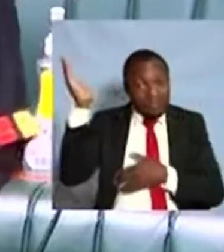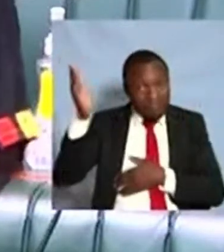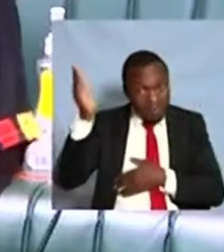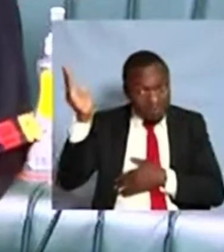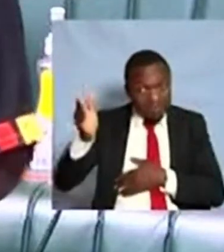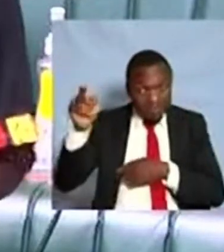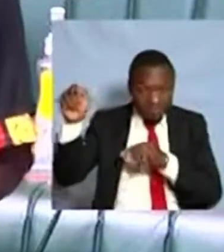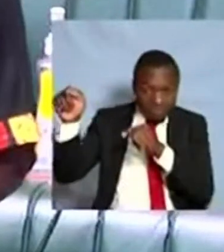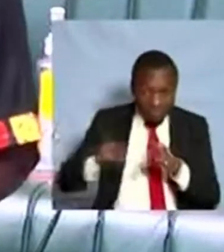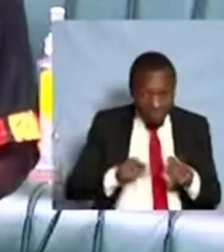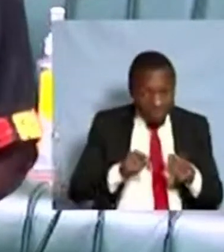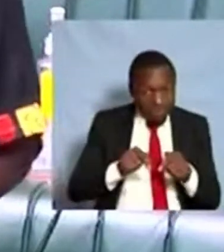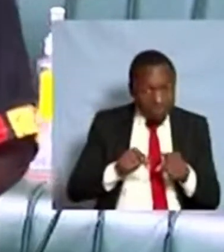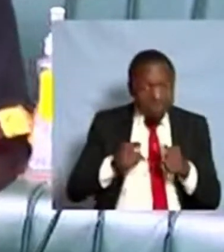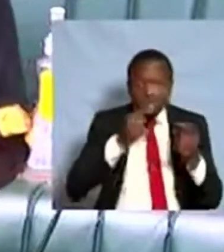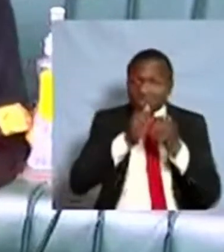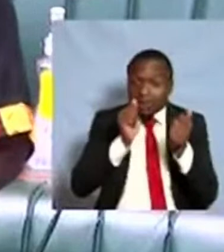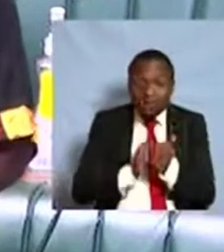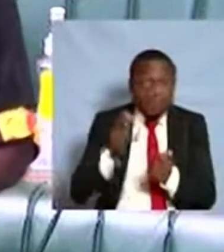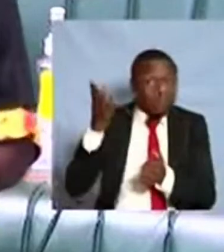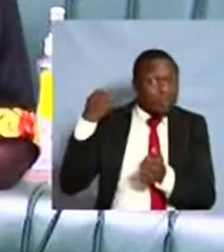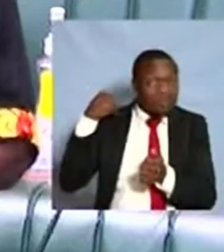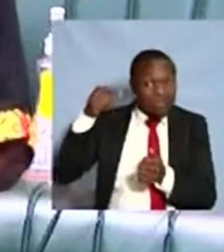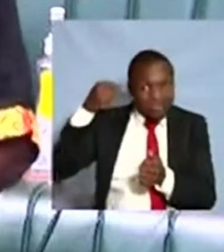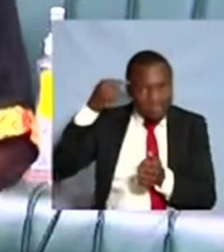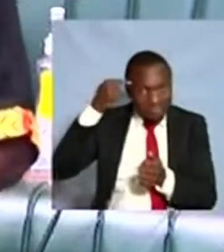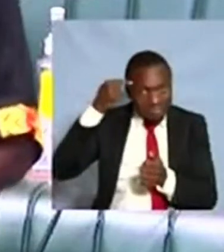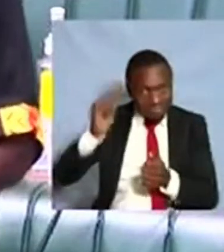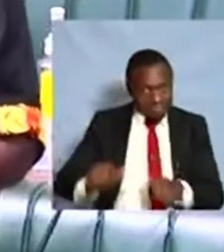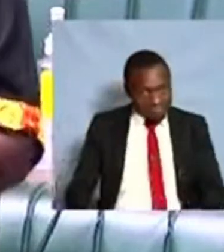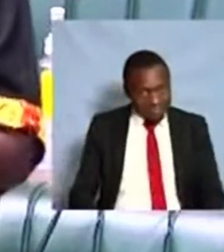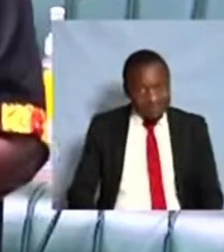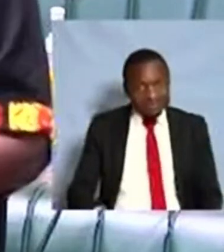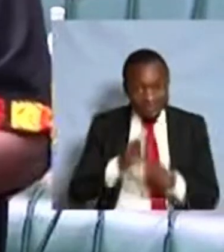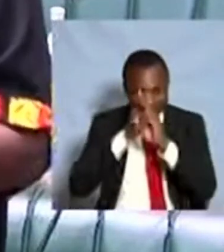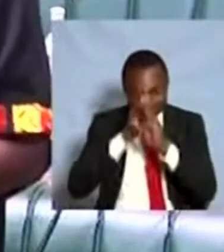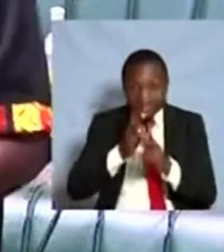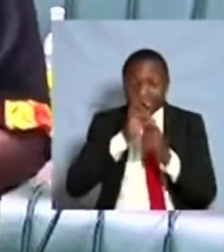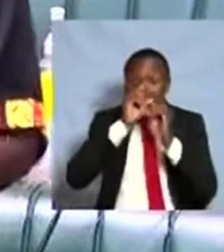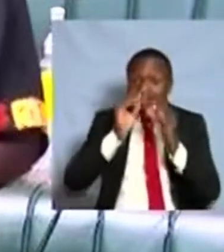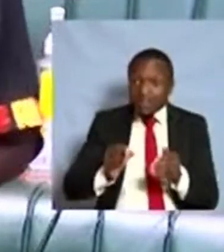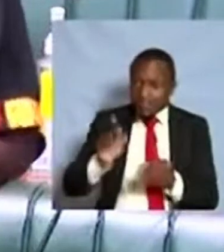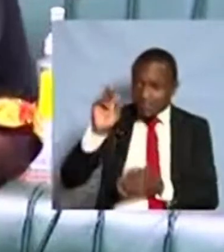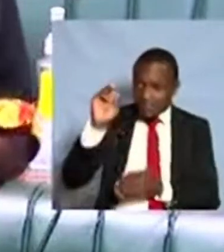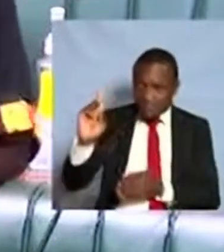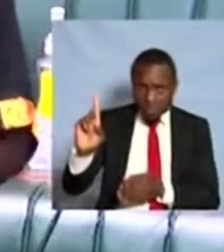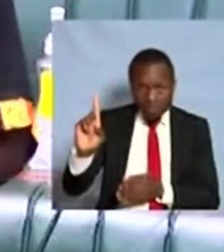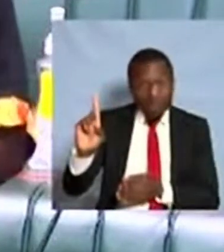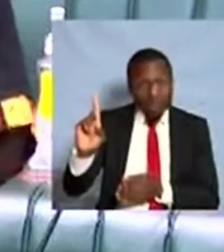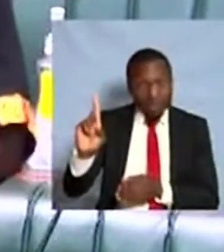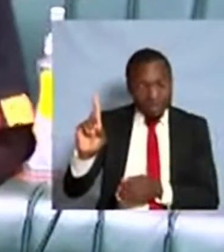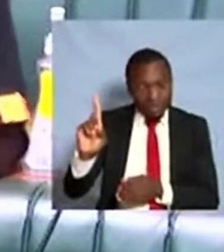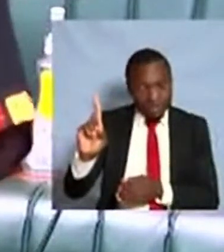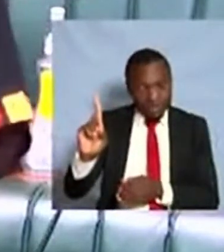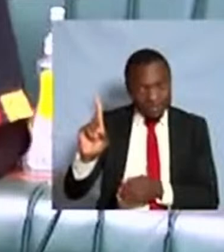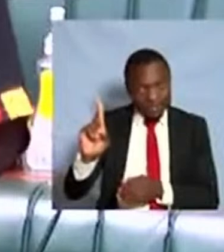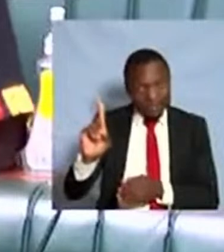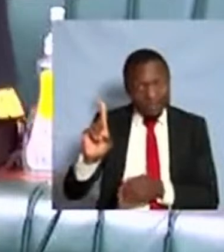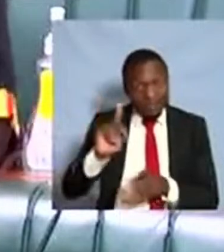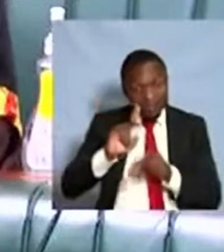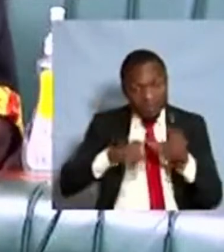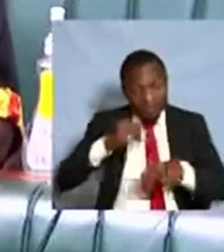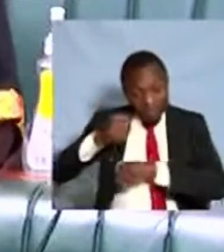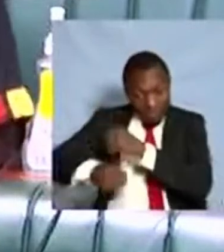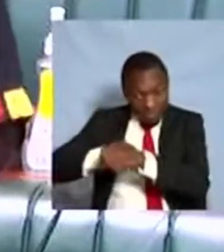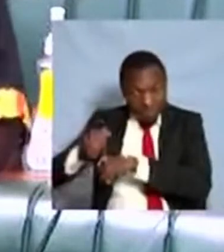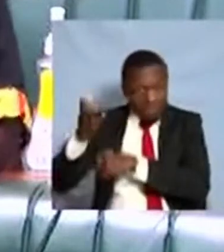settle scores with the former regime. Mr. Speaker, I'm one of those who suffered at the hands of the former regime. But